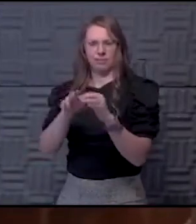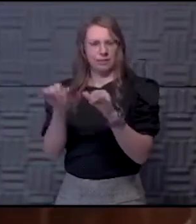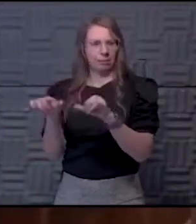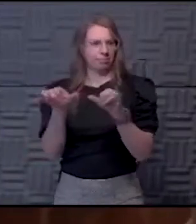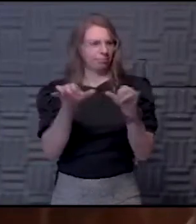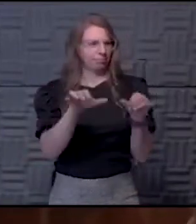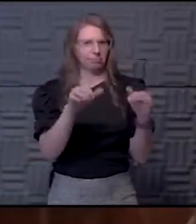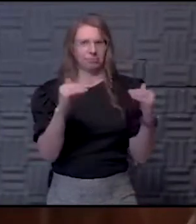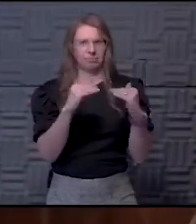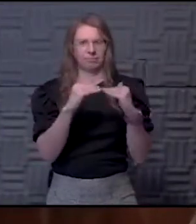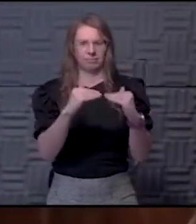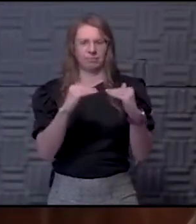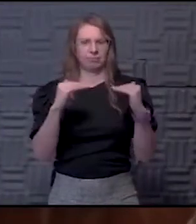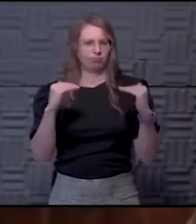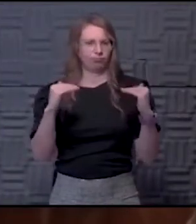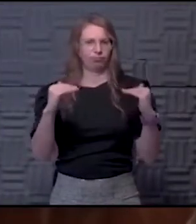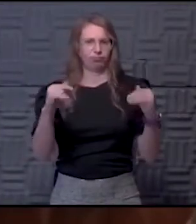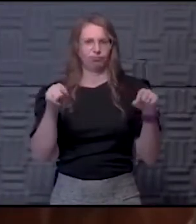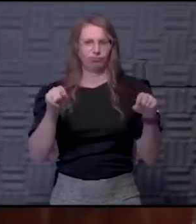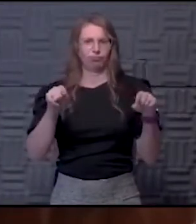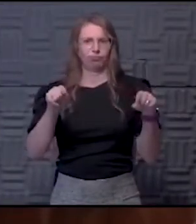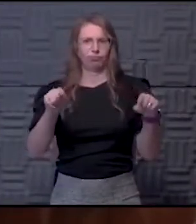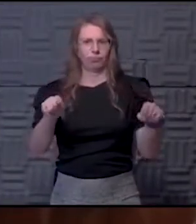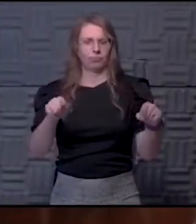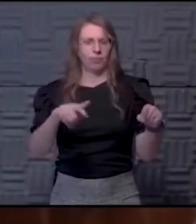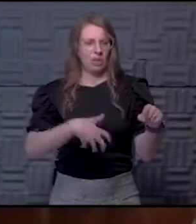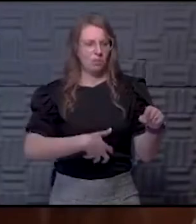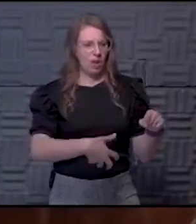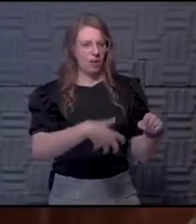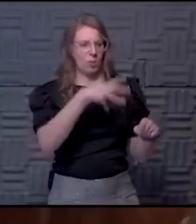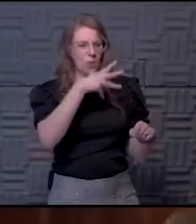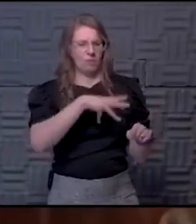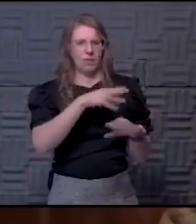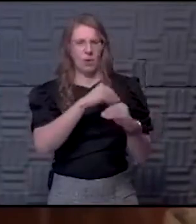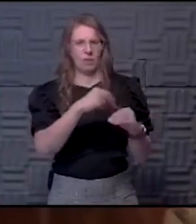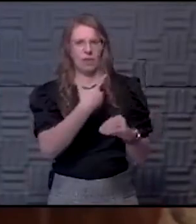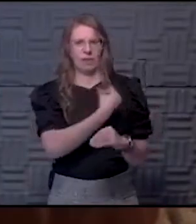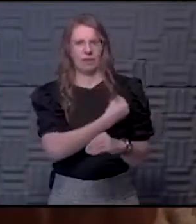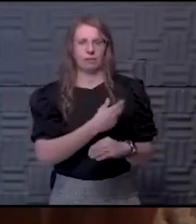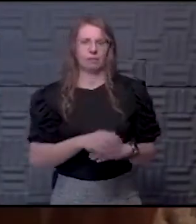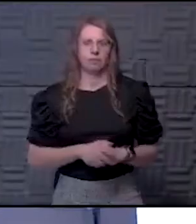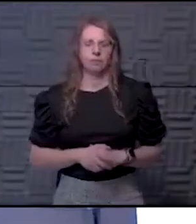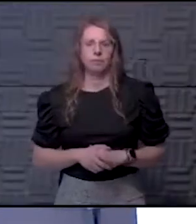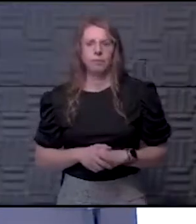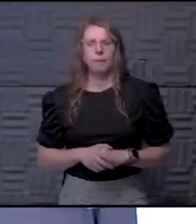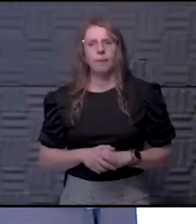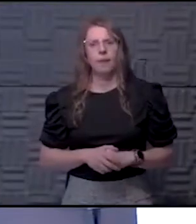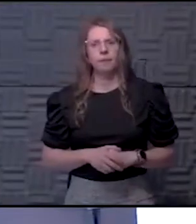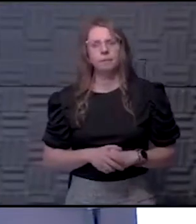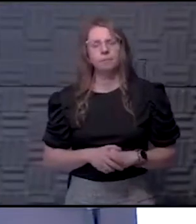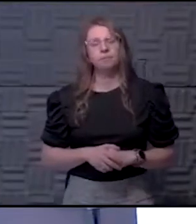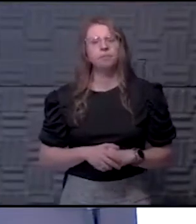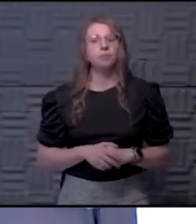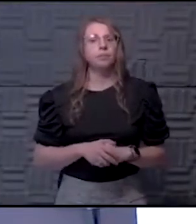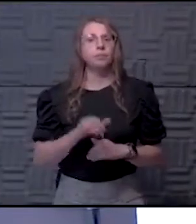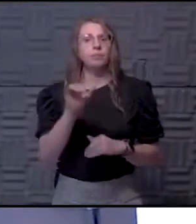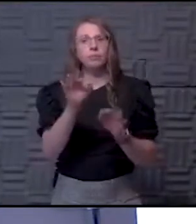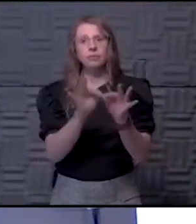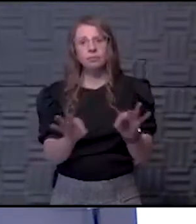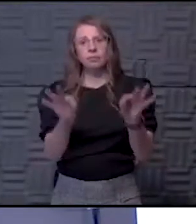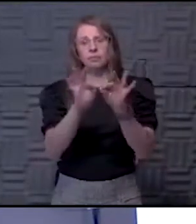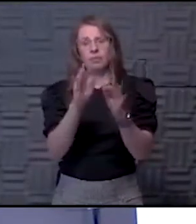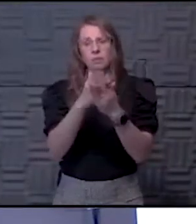different than in pregnant women who have not gotten the vaccine. And that remains an important part of this